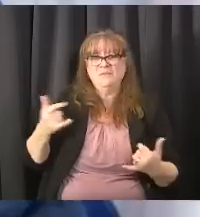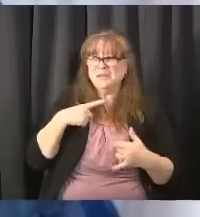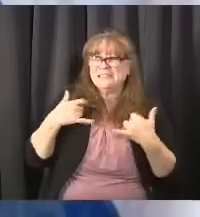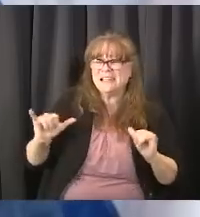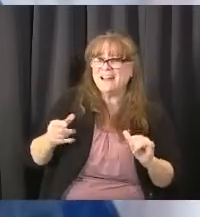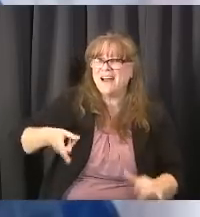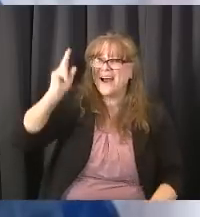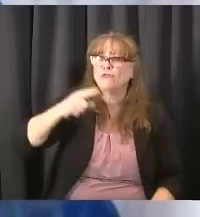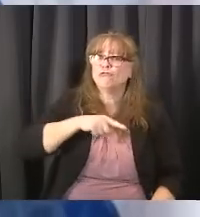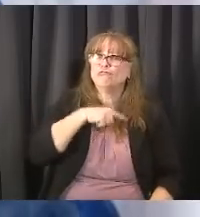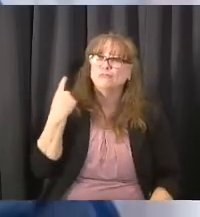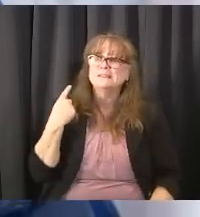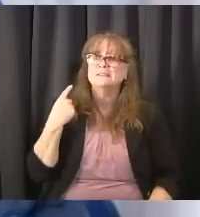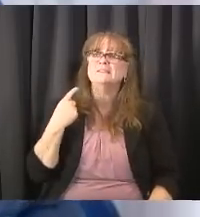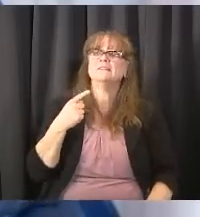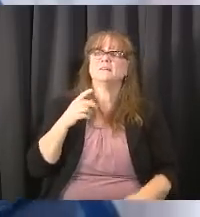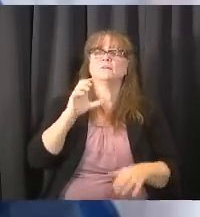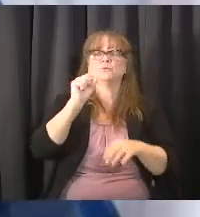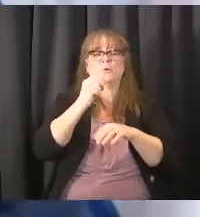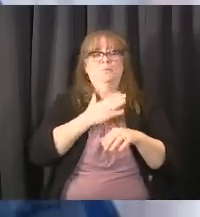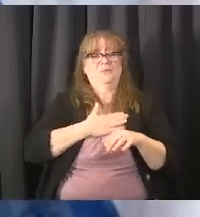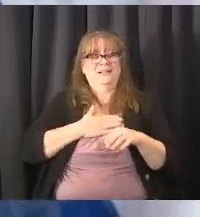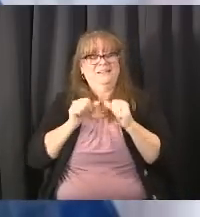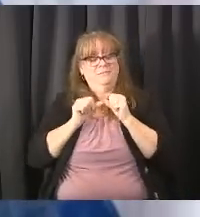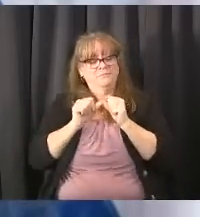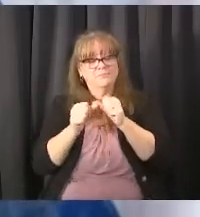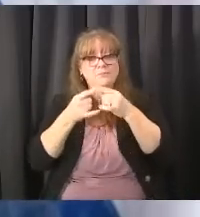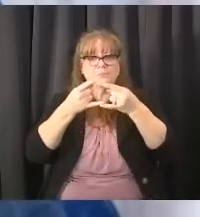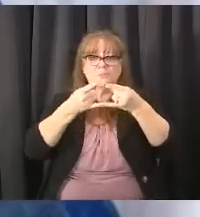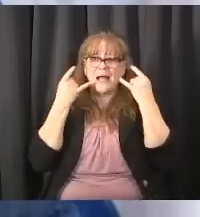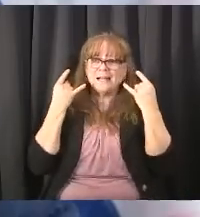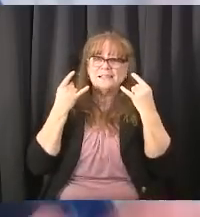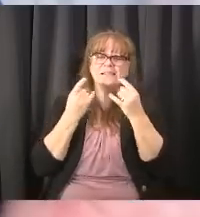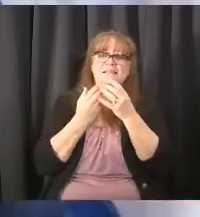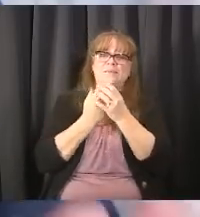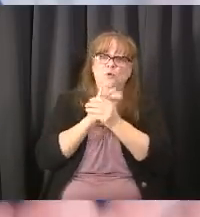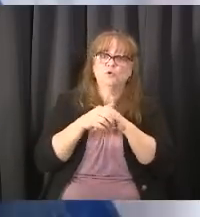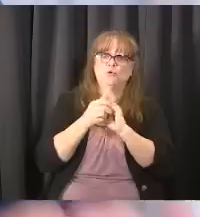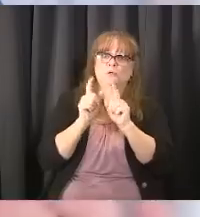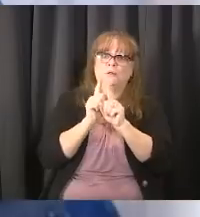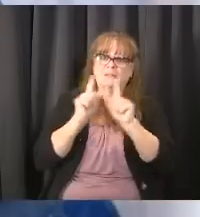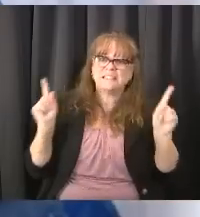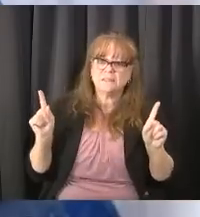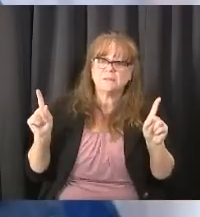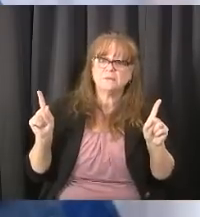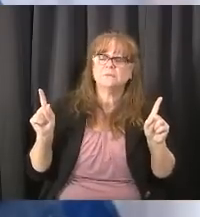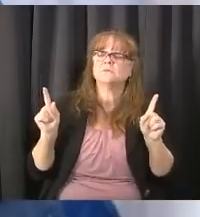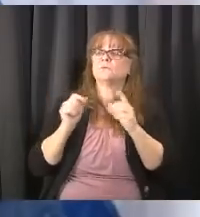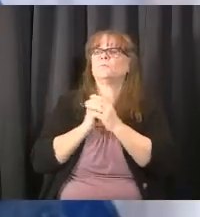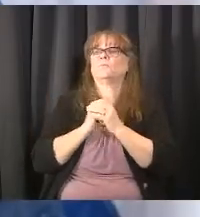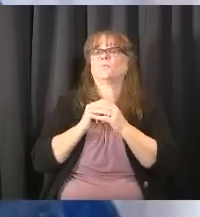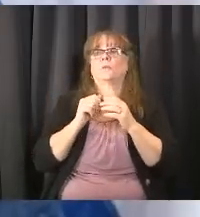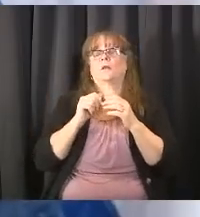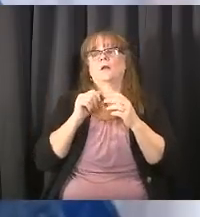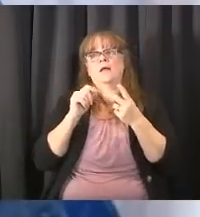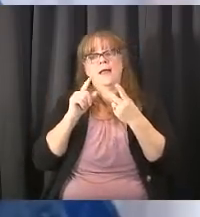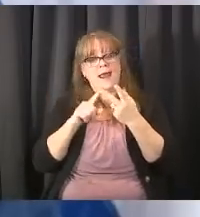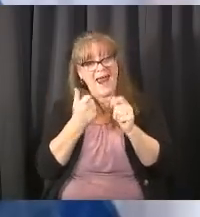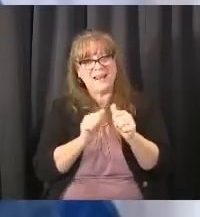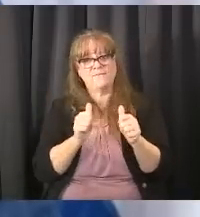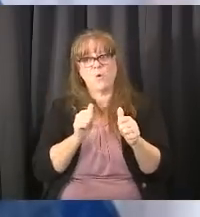around others in public, stay at least 6 feet away from others when possible, and avoid social interactions with people outside your